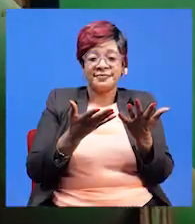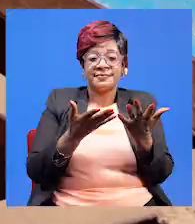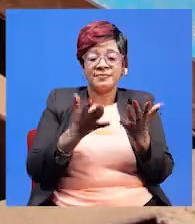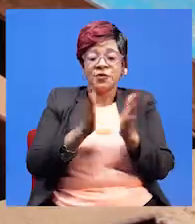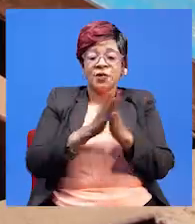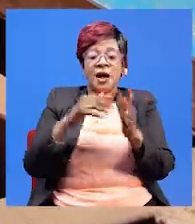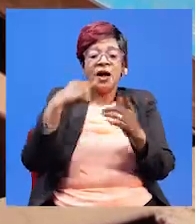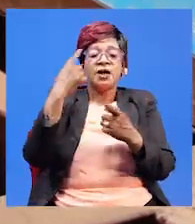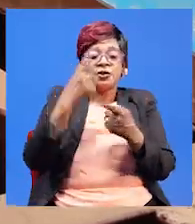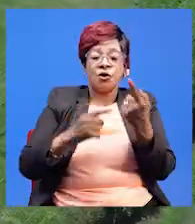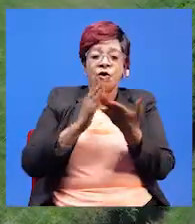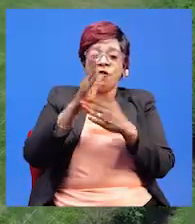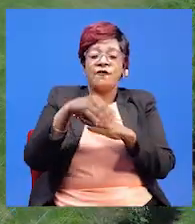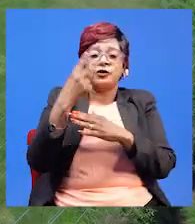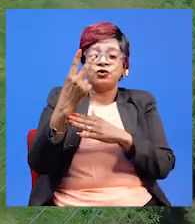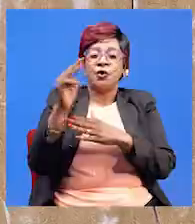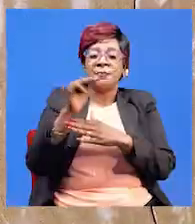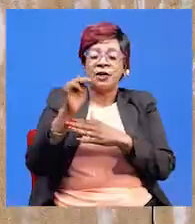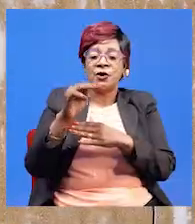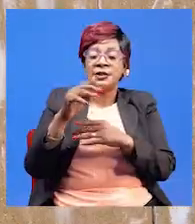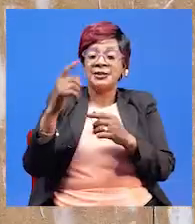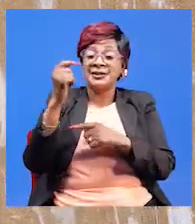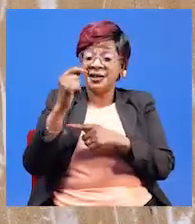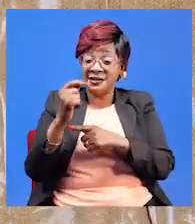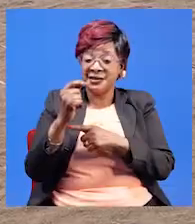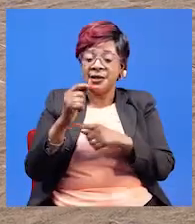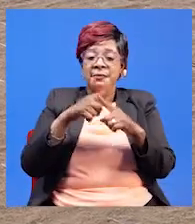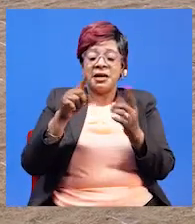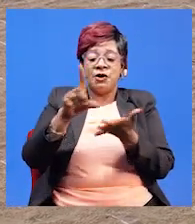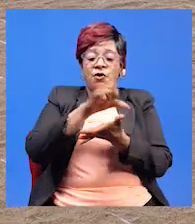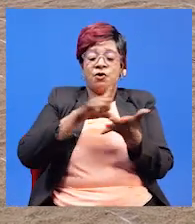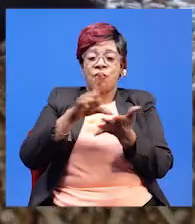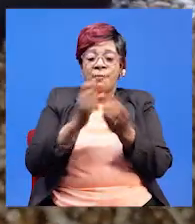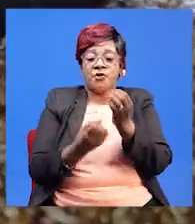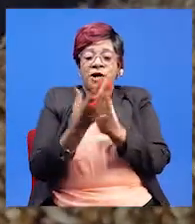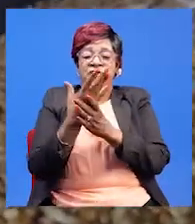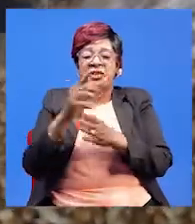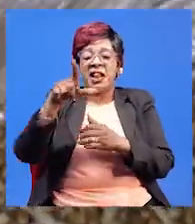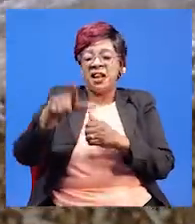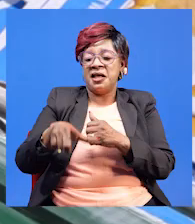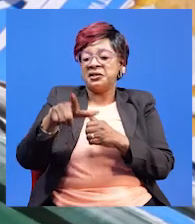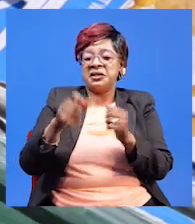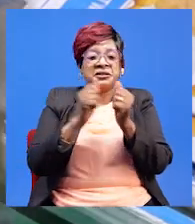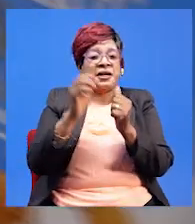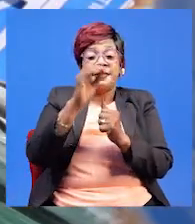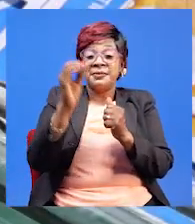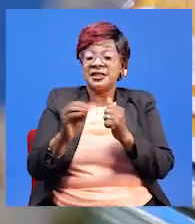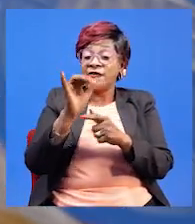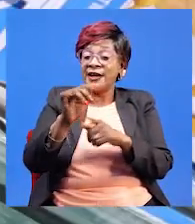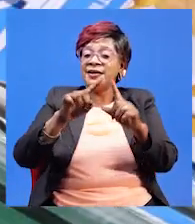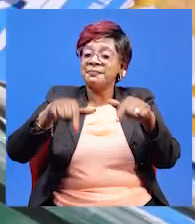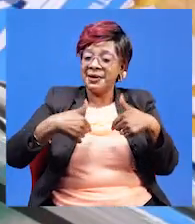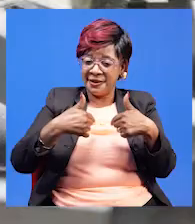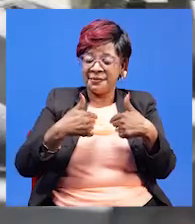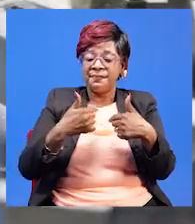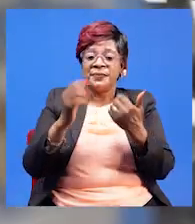With annual consumption at over 2 million metric tons, but local production meeting less than 10% of the